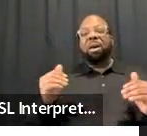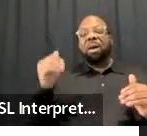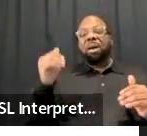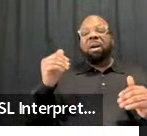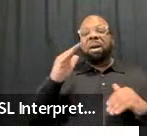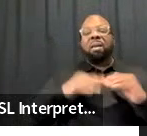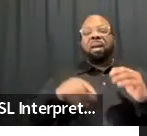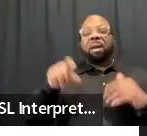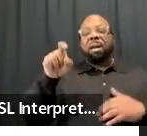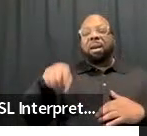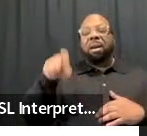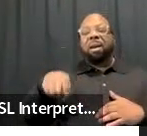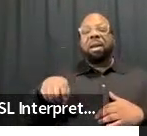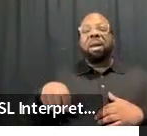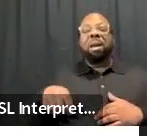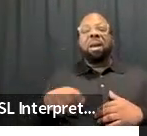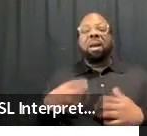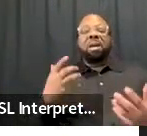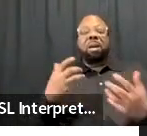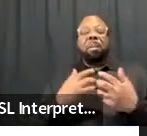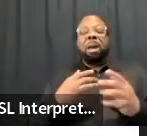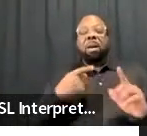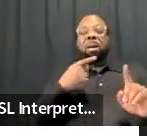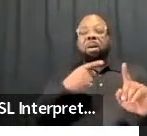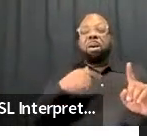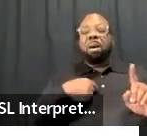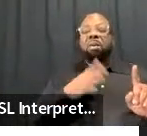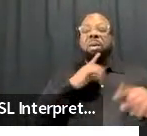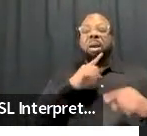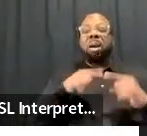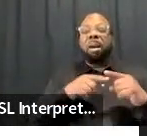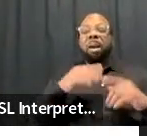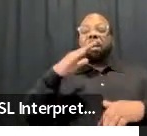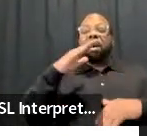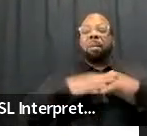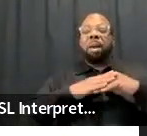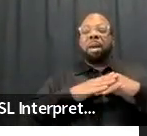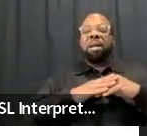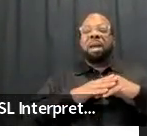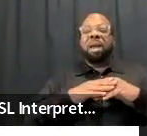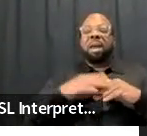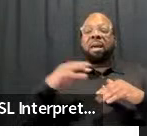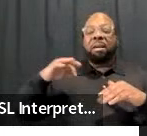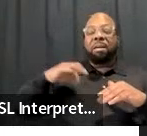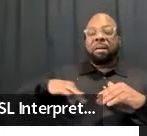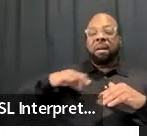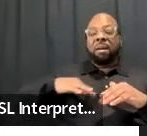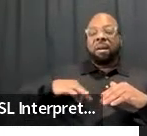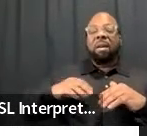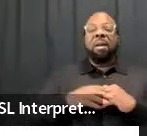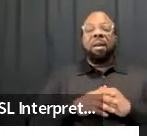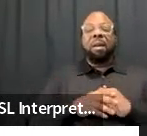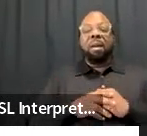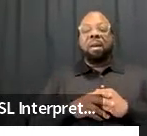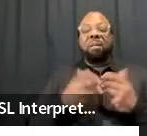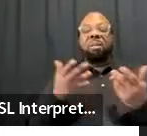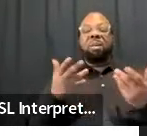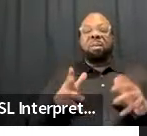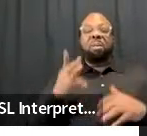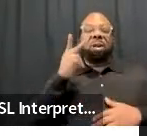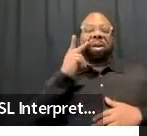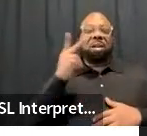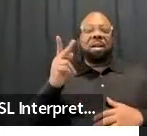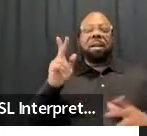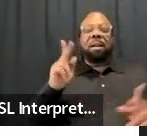16-inch goalpost that I was talking about, where you max out the incentive. That's certainly something we don't want to see. We don't want to